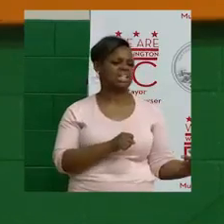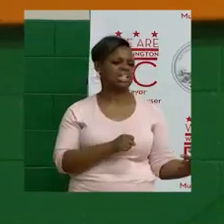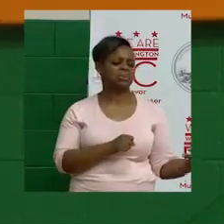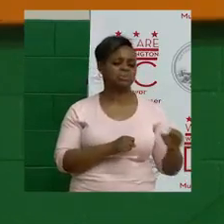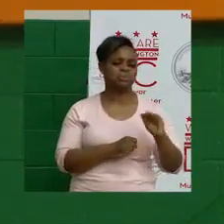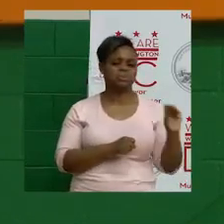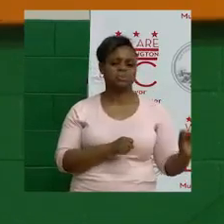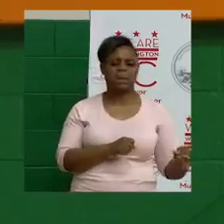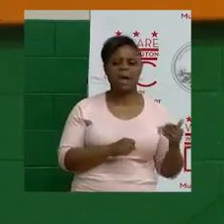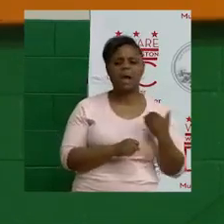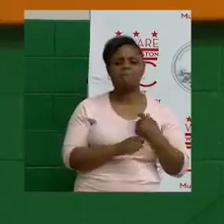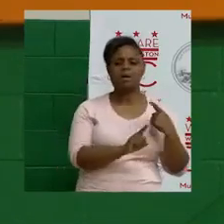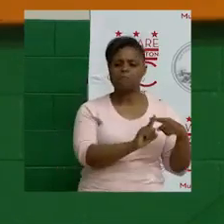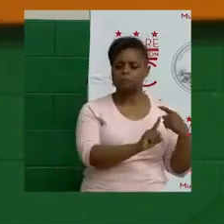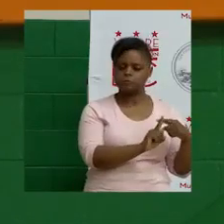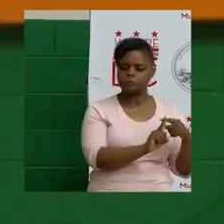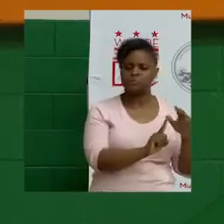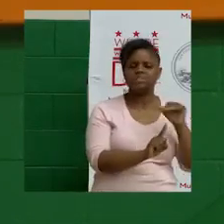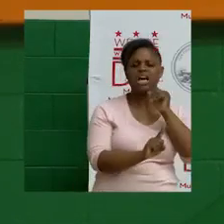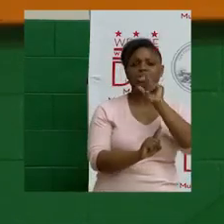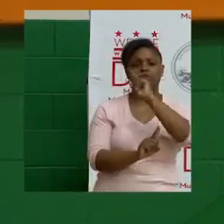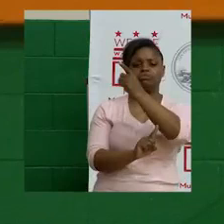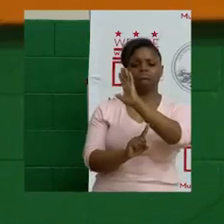public safety being fifth and not first.